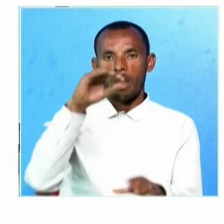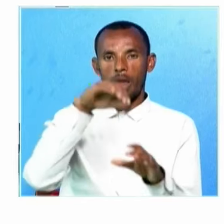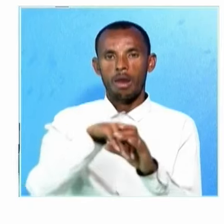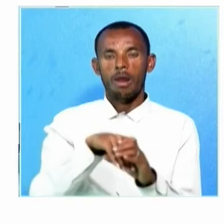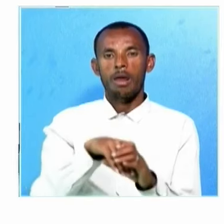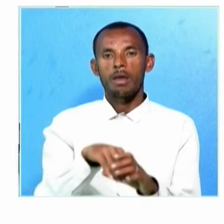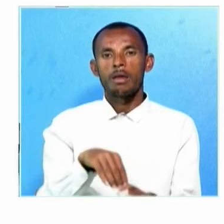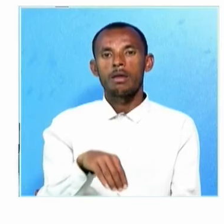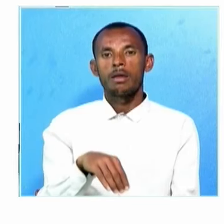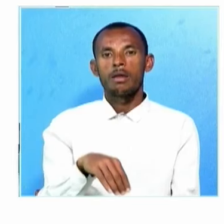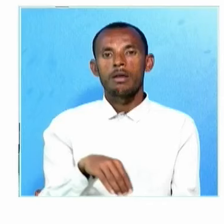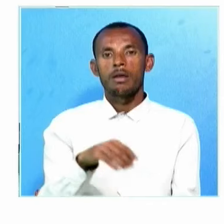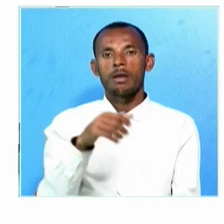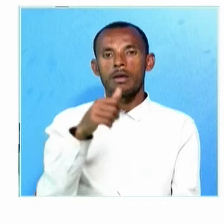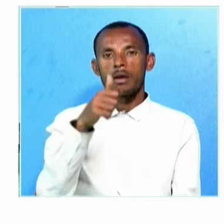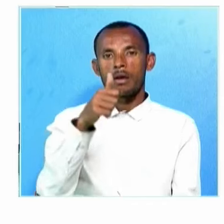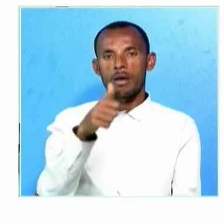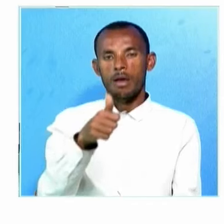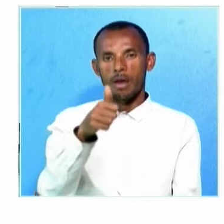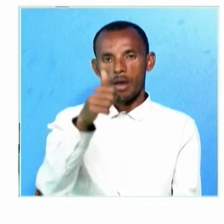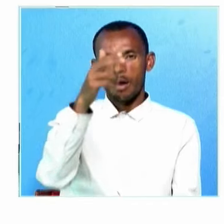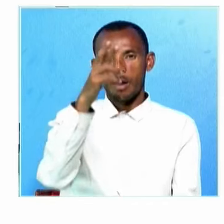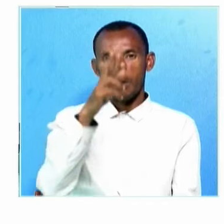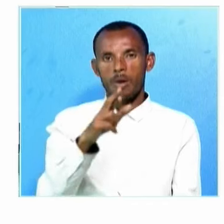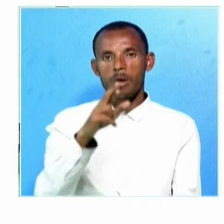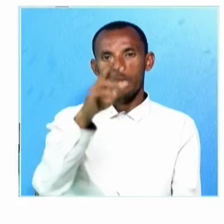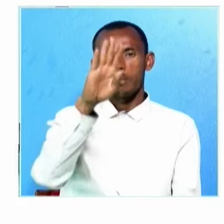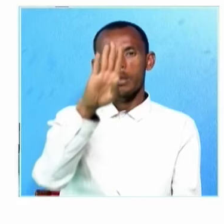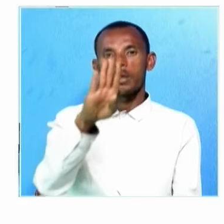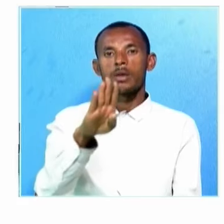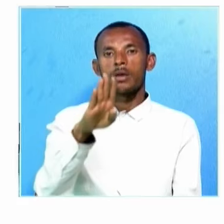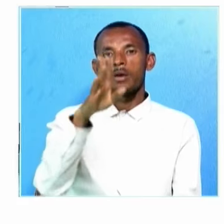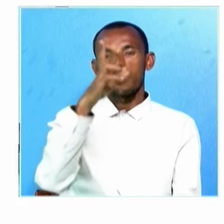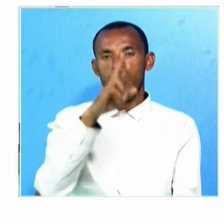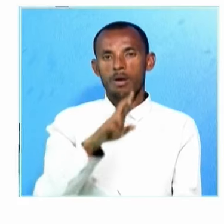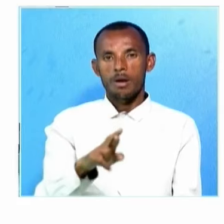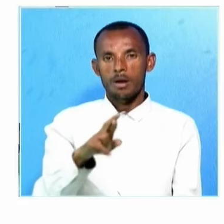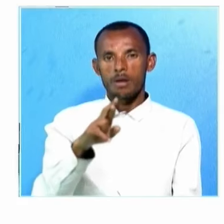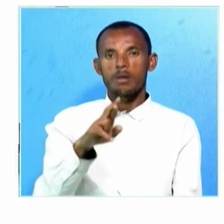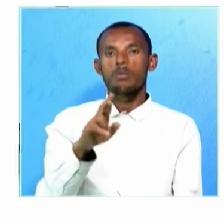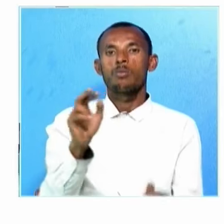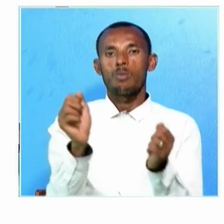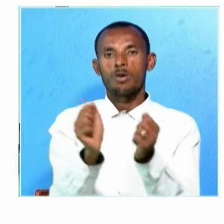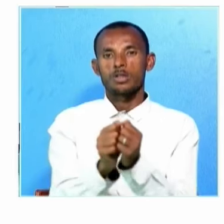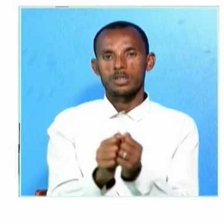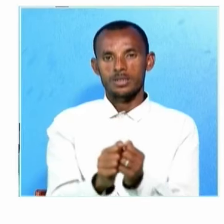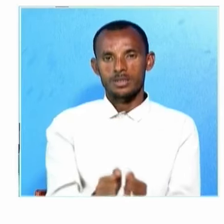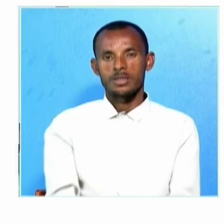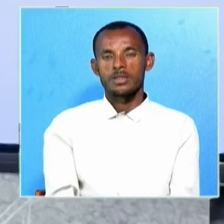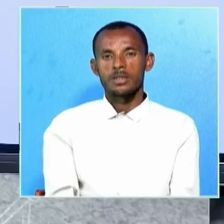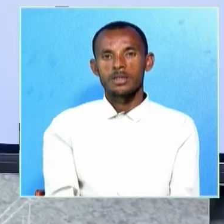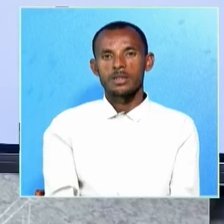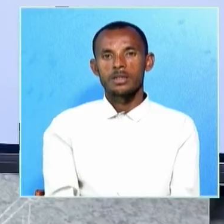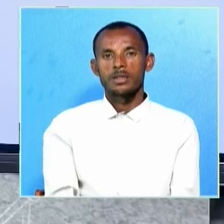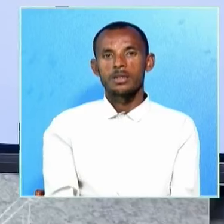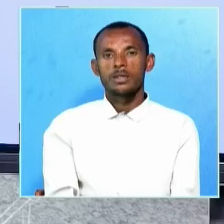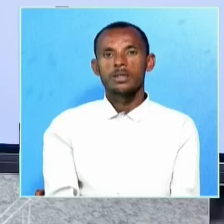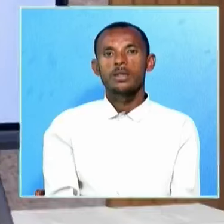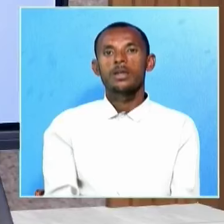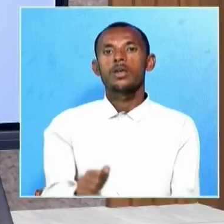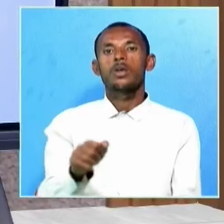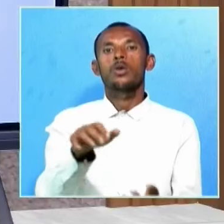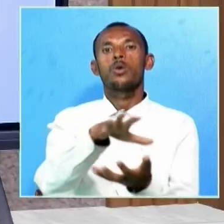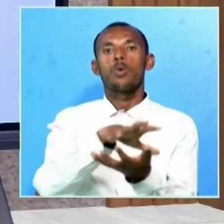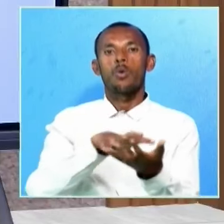in A or B or both. So